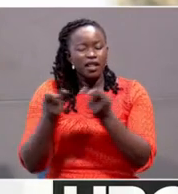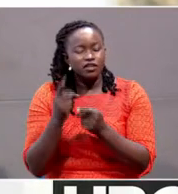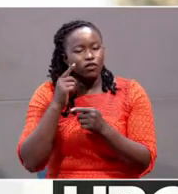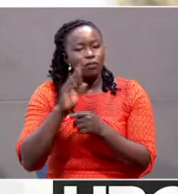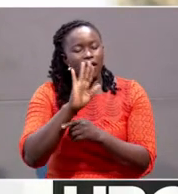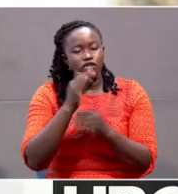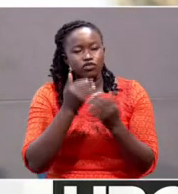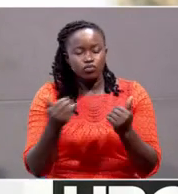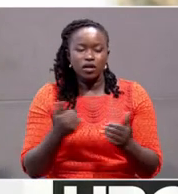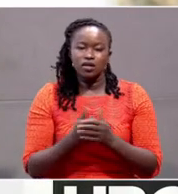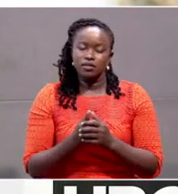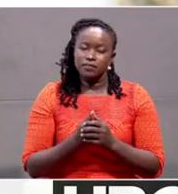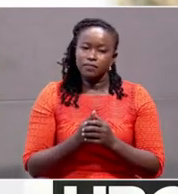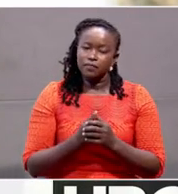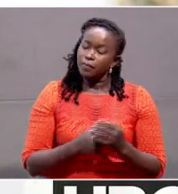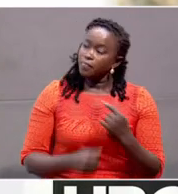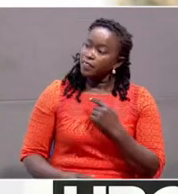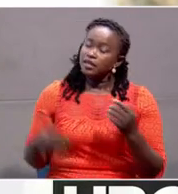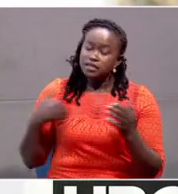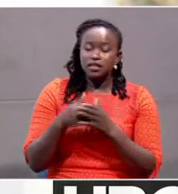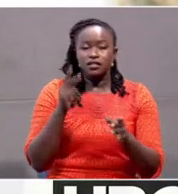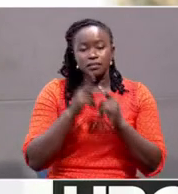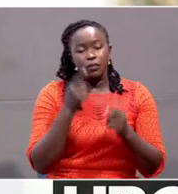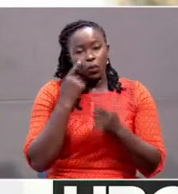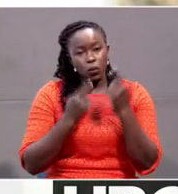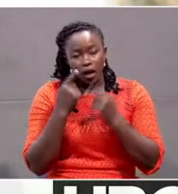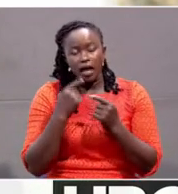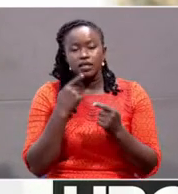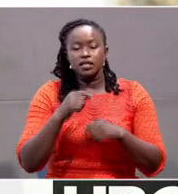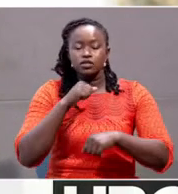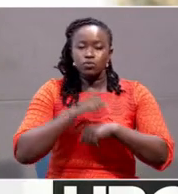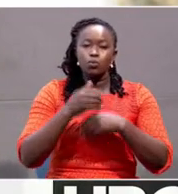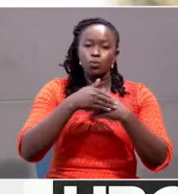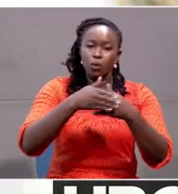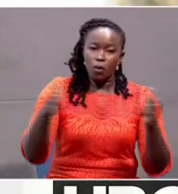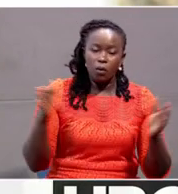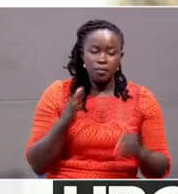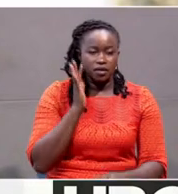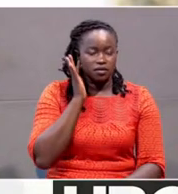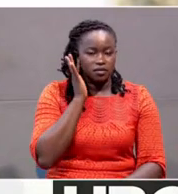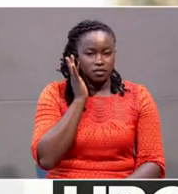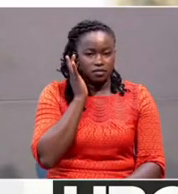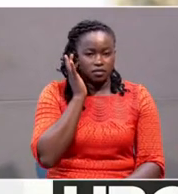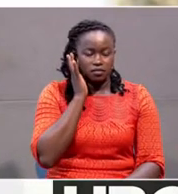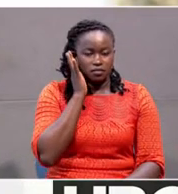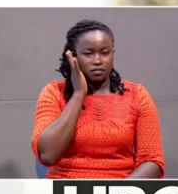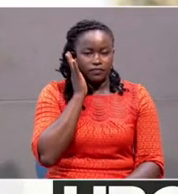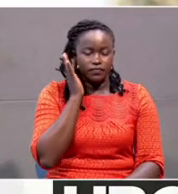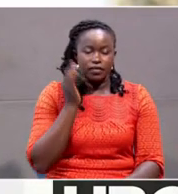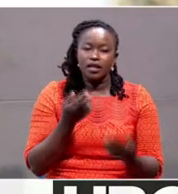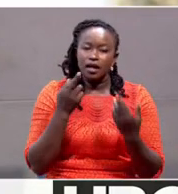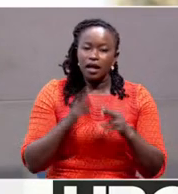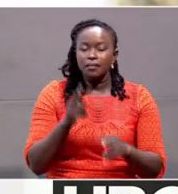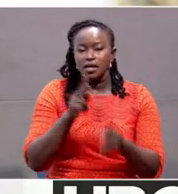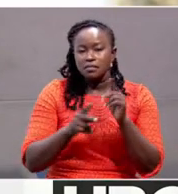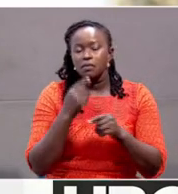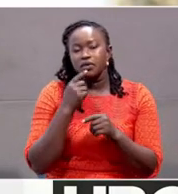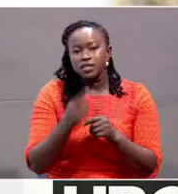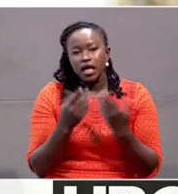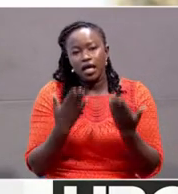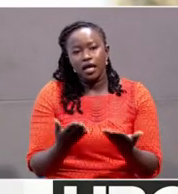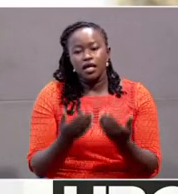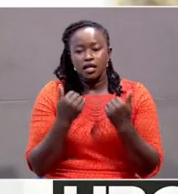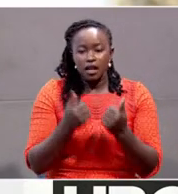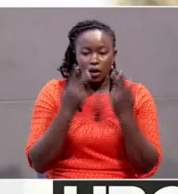been in the country to open schools most of the time has been because people say, look at what